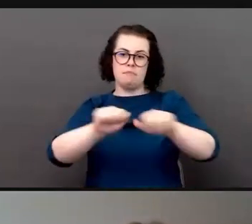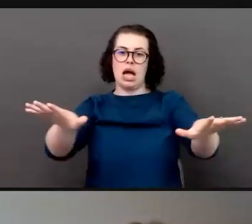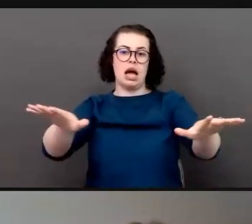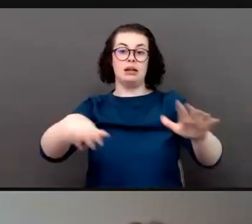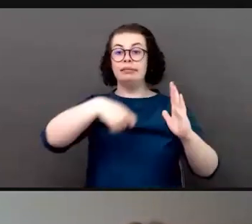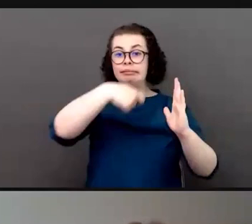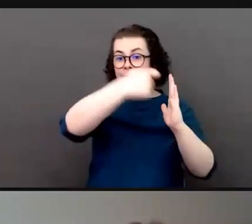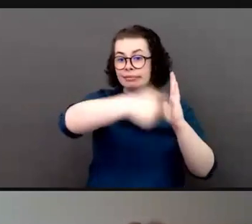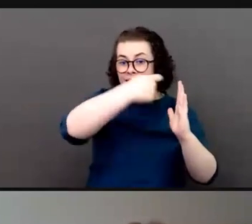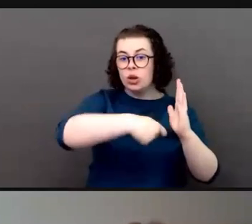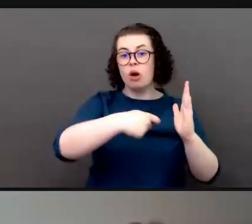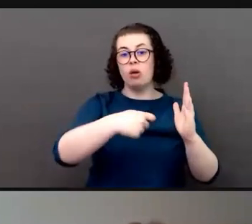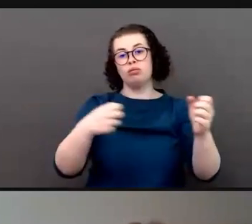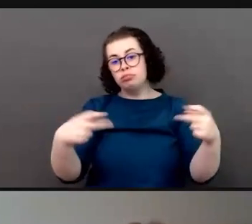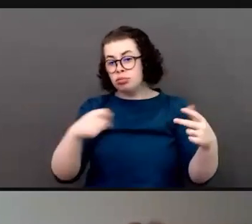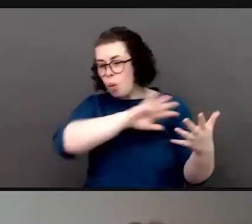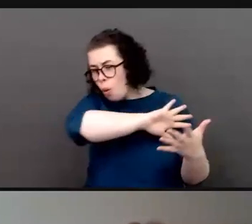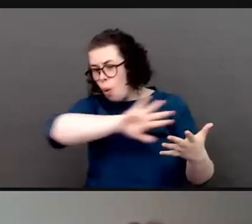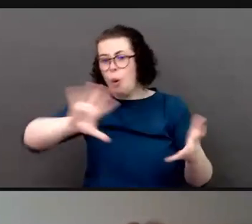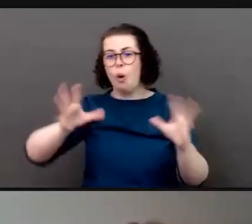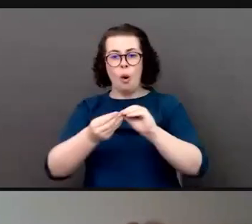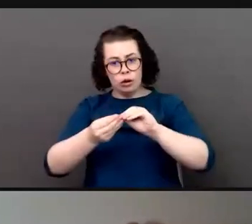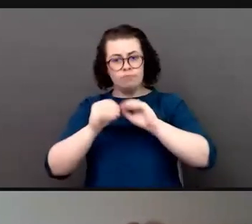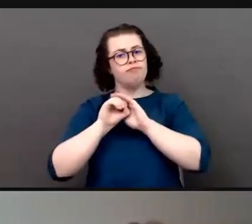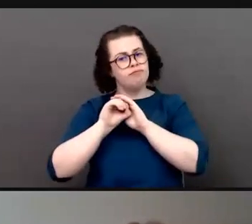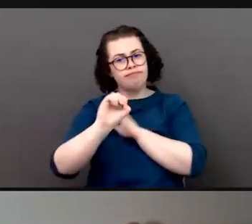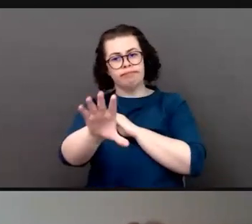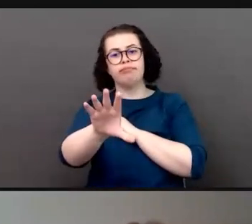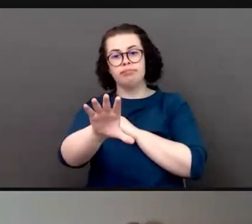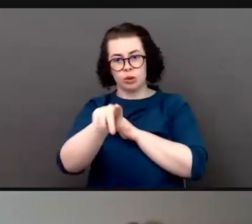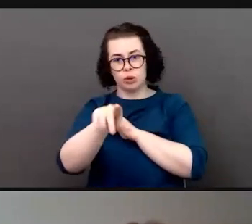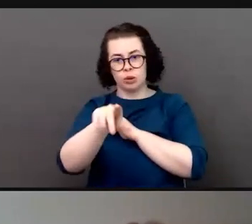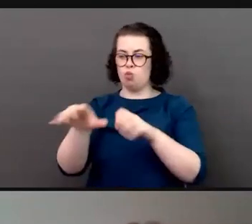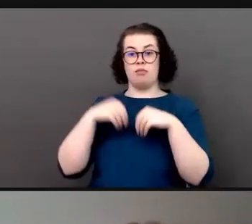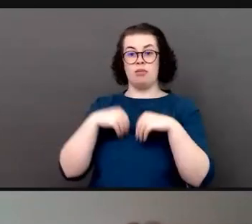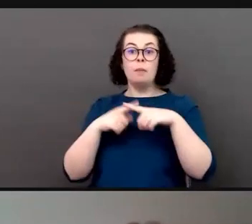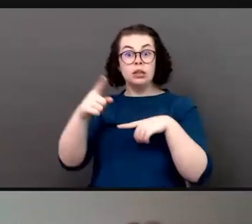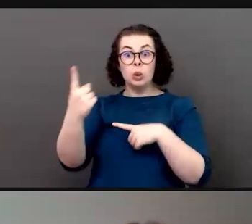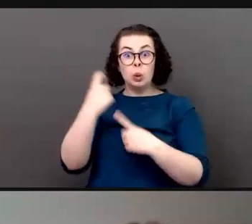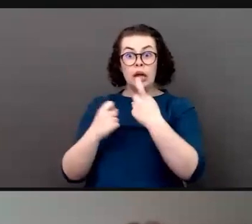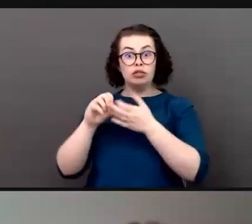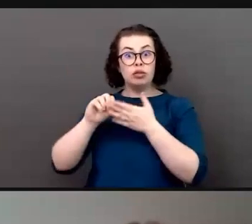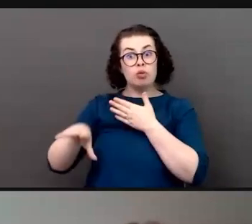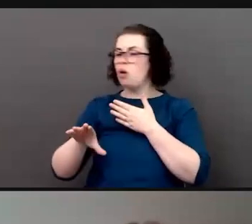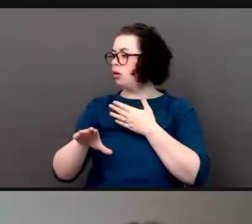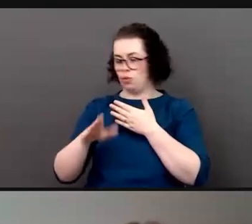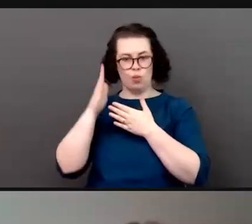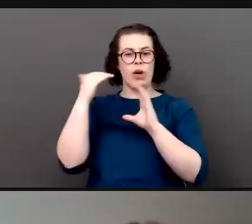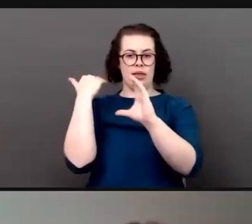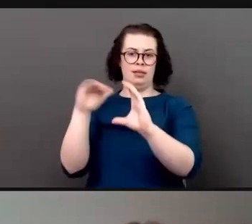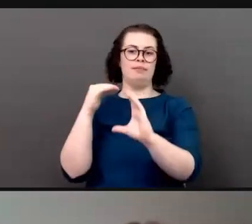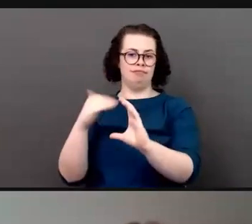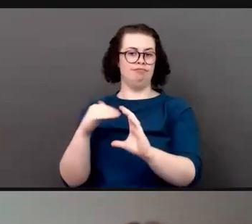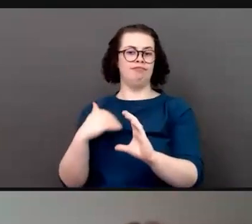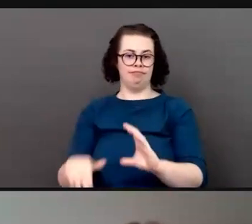things. So you will be kept informed, and we will answer the questions in a written manner. Thank you very much. And